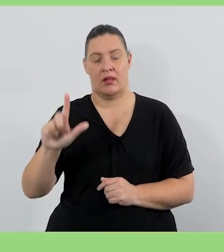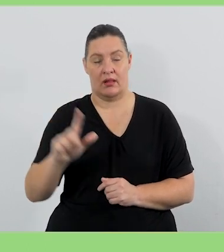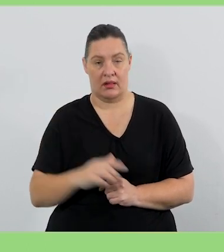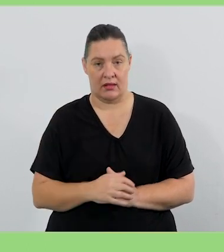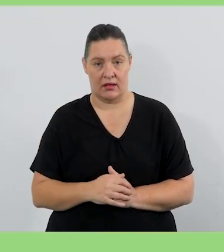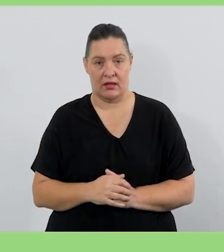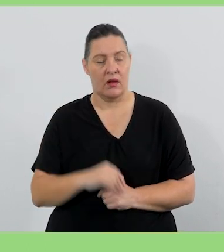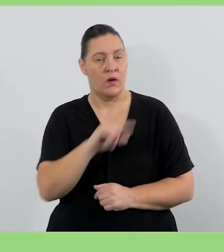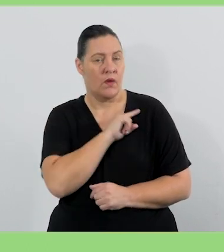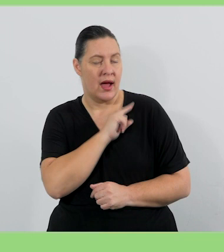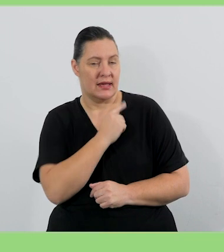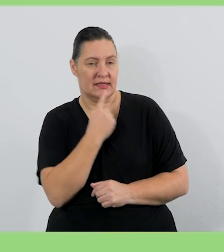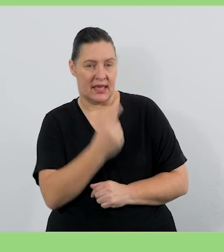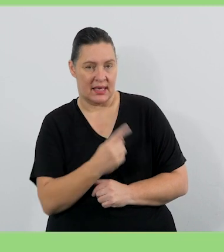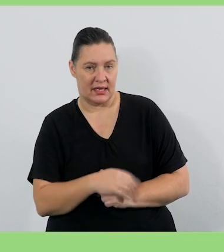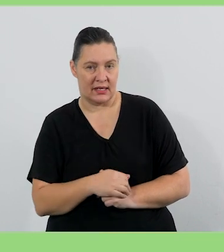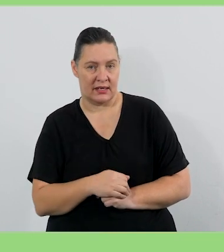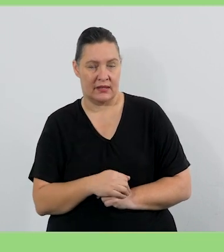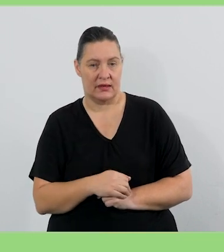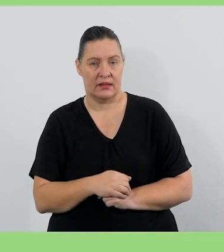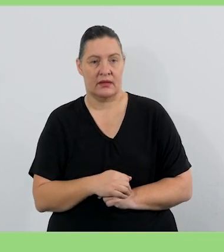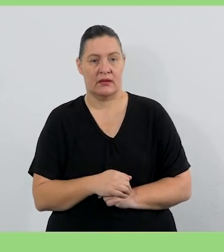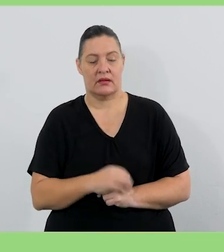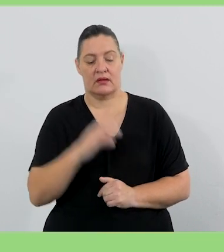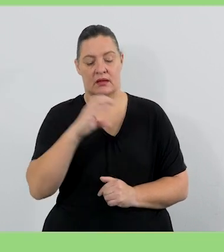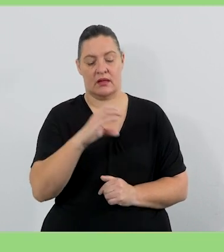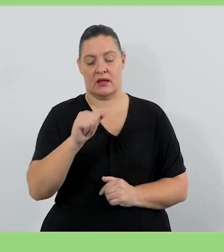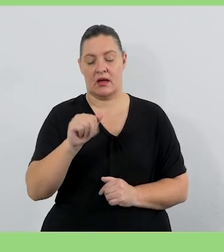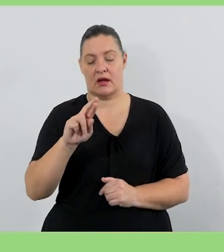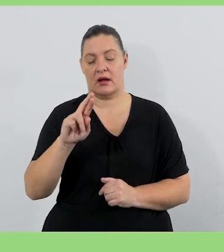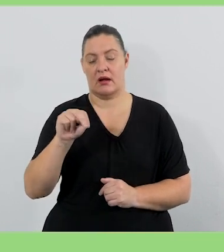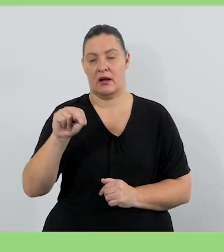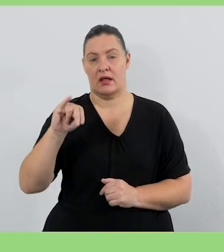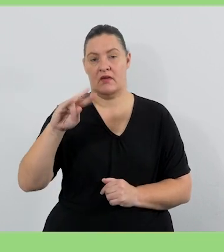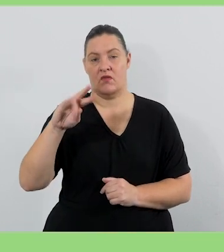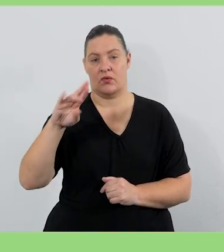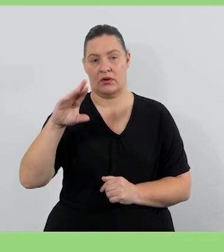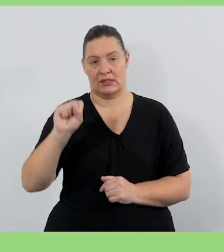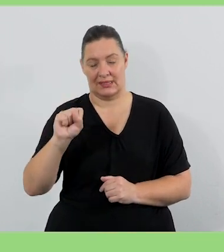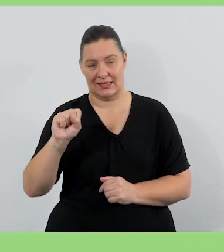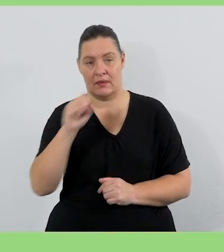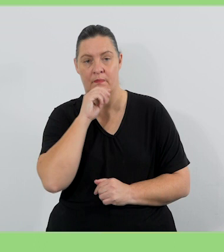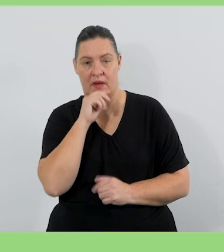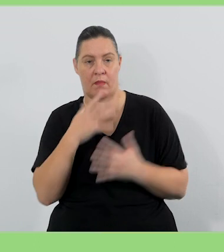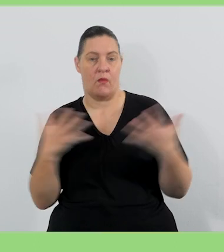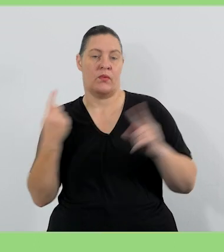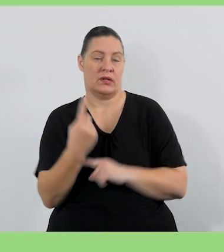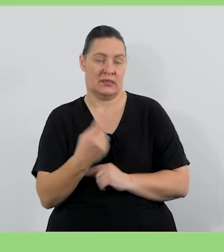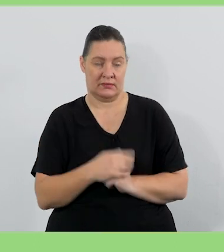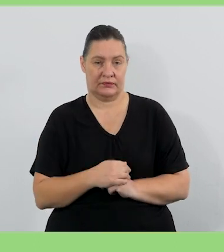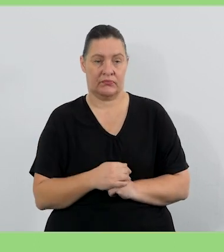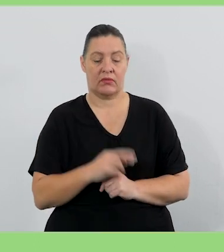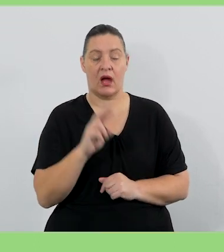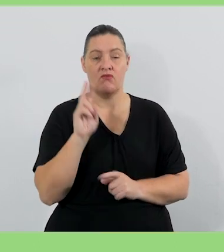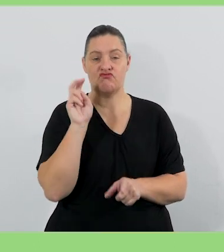Because if you look at our question, it says carnivores. So that's more than one. So the question